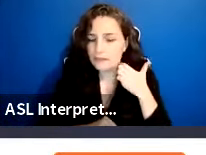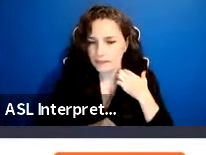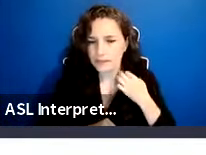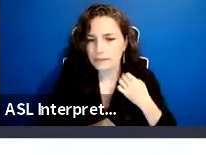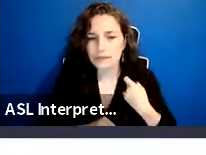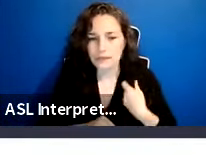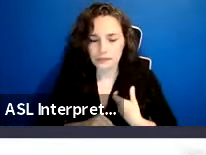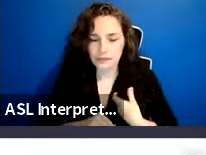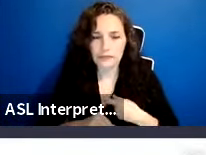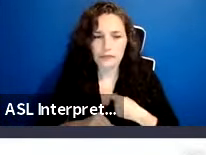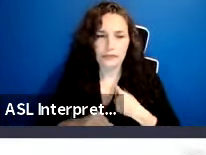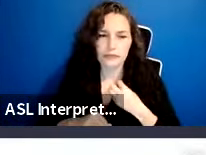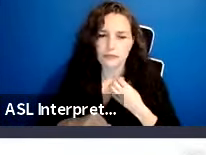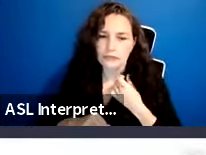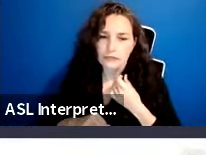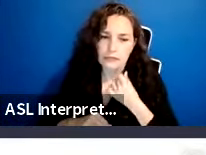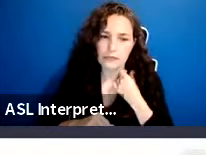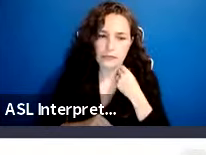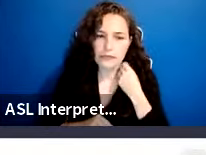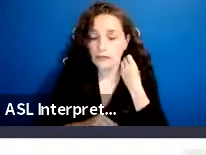my free basic account.